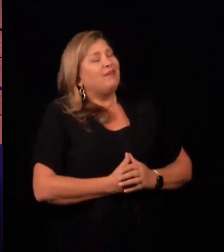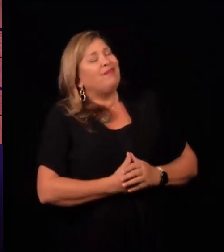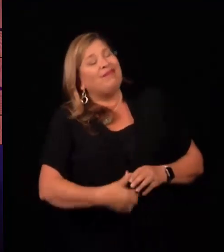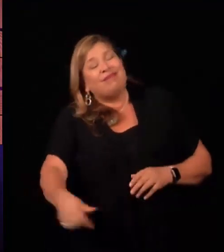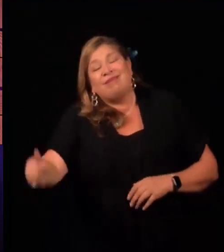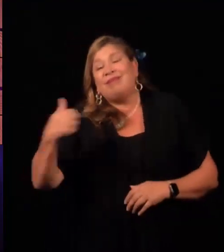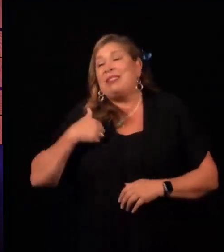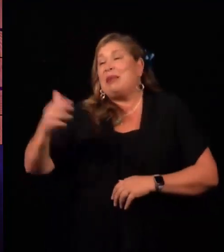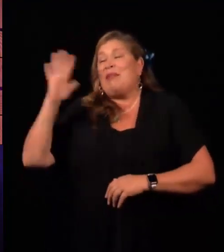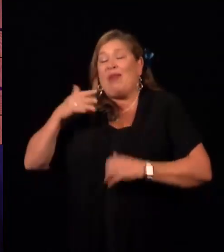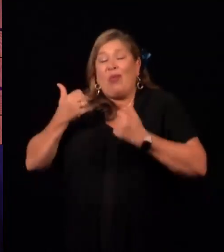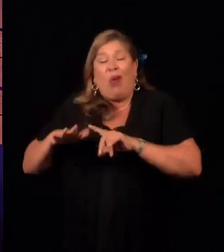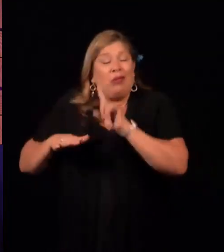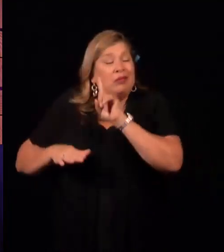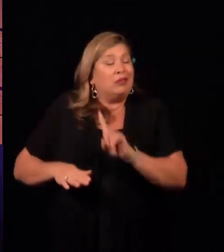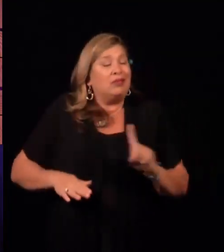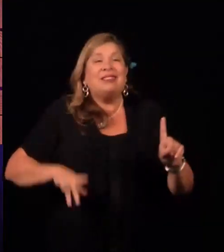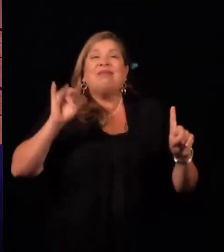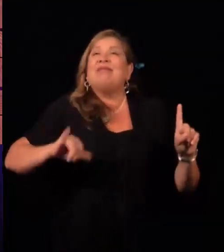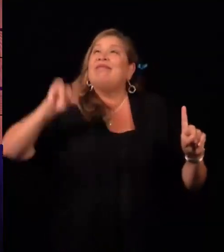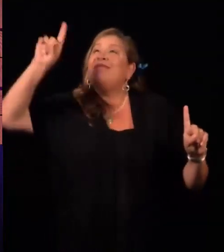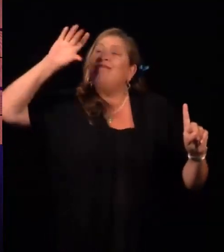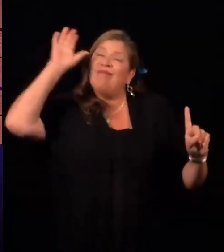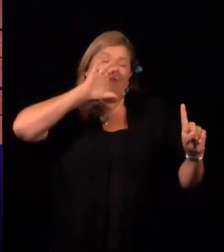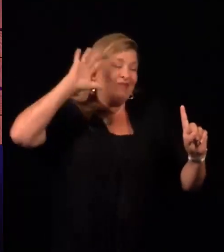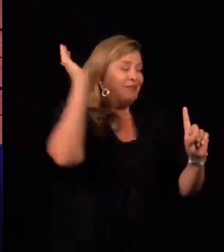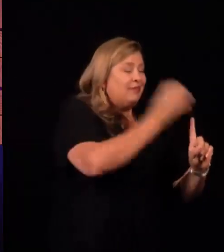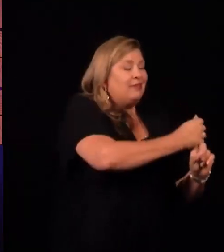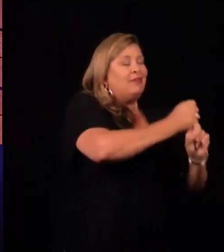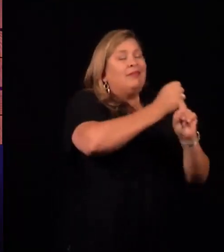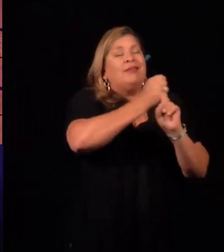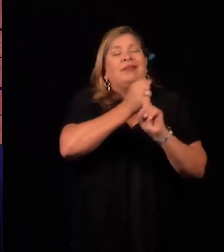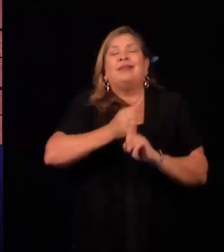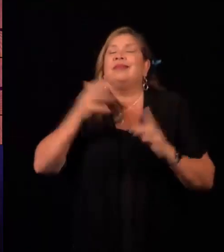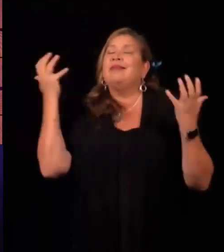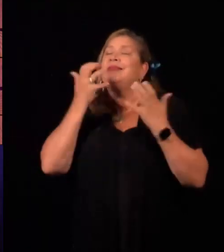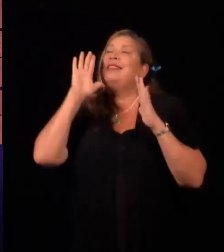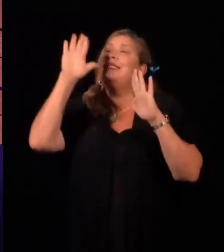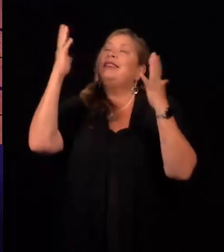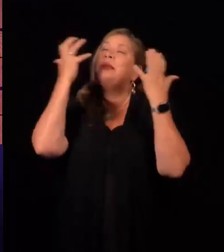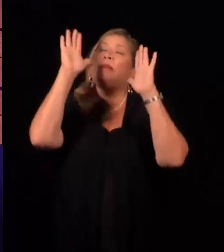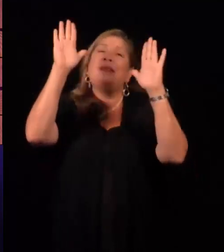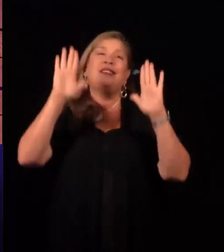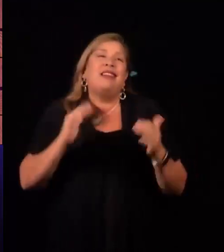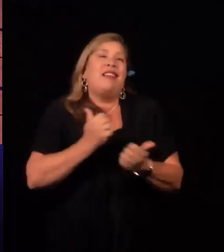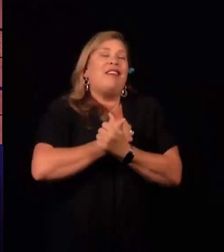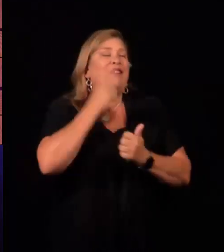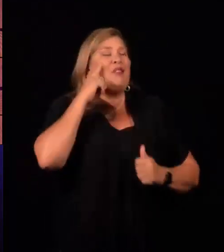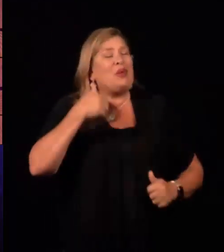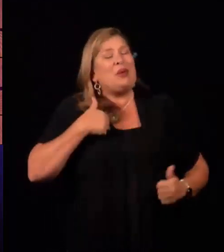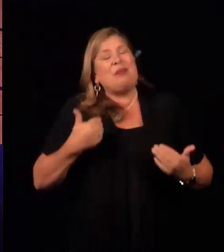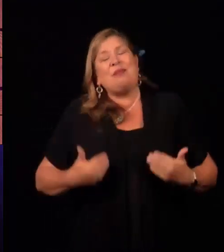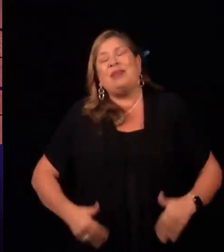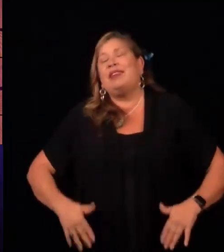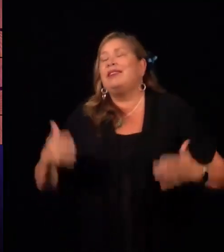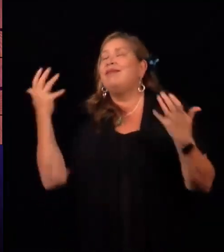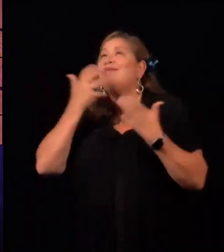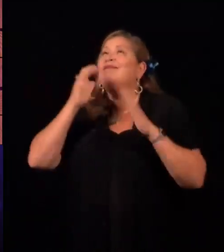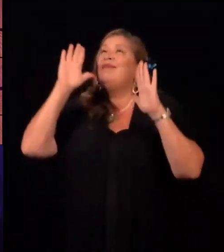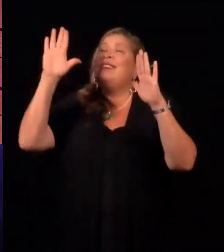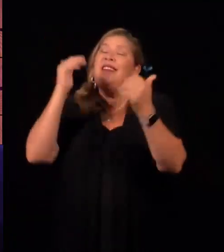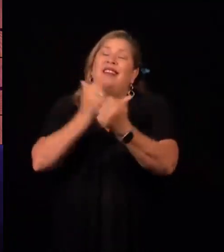I was lost, but He brought me and know His love for me. Oh,